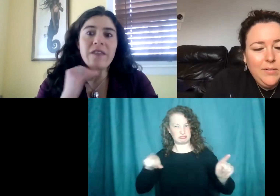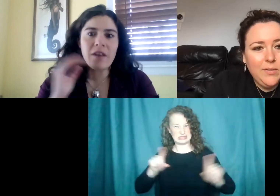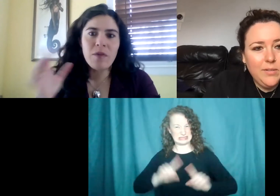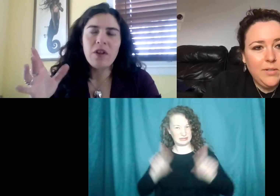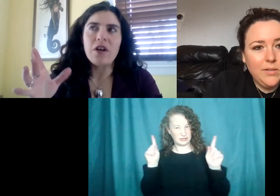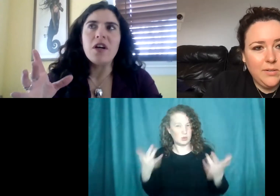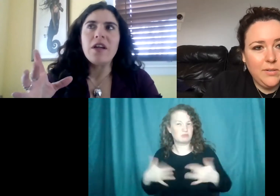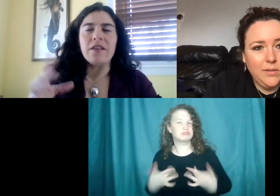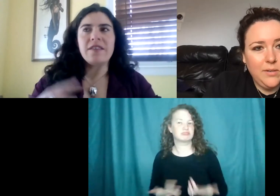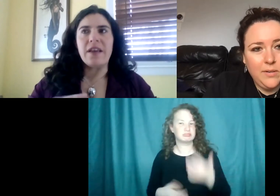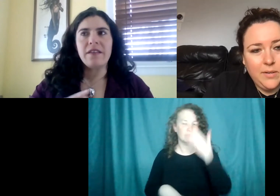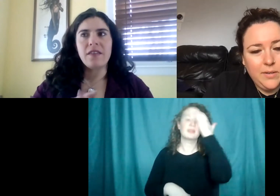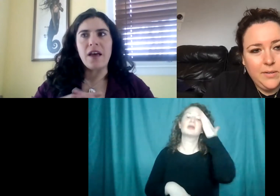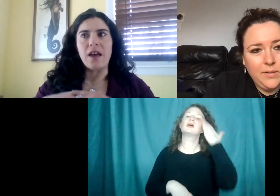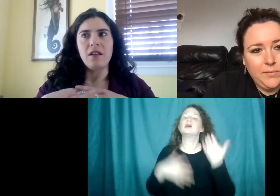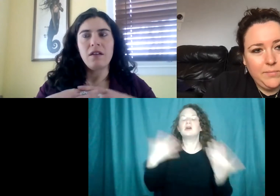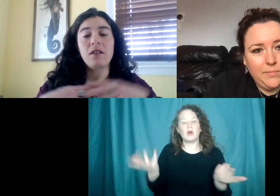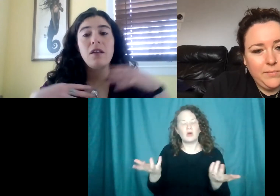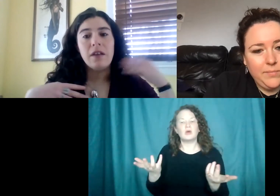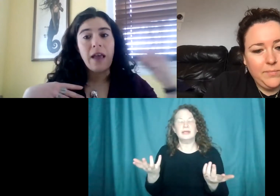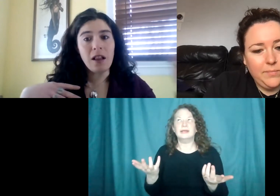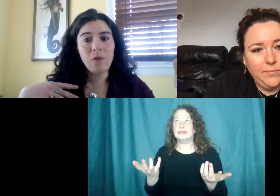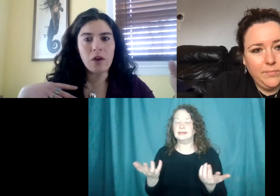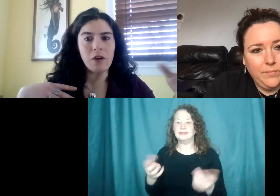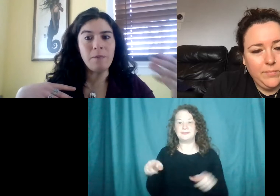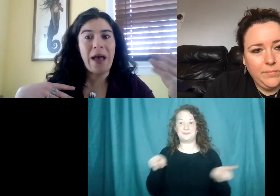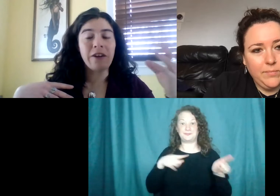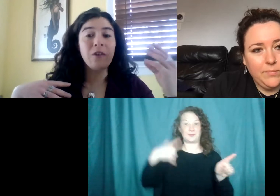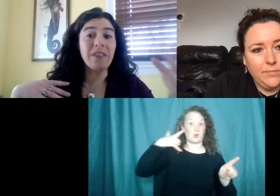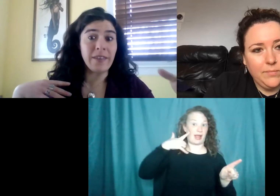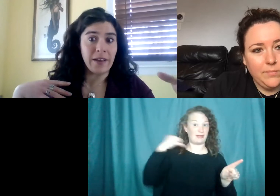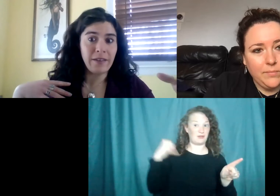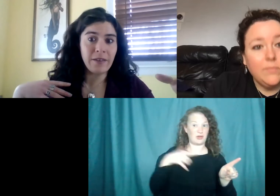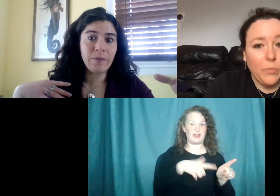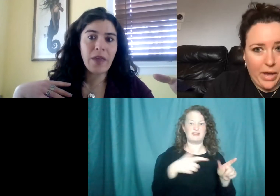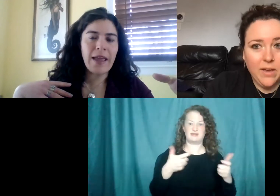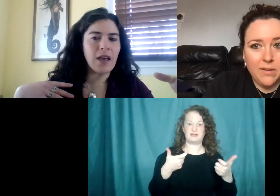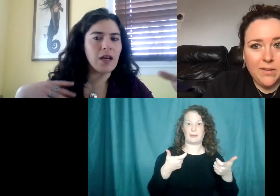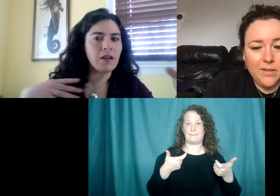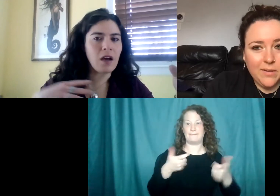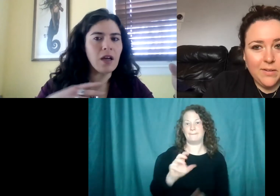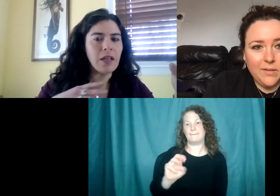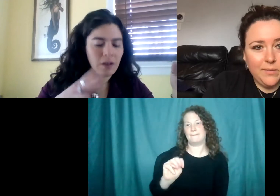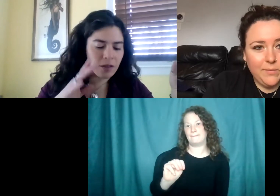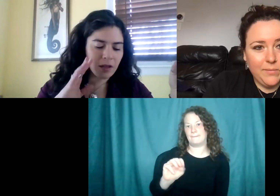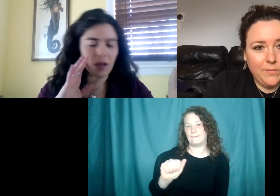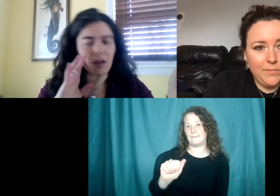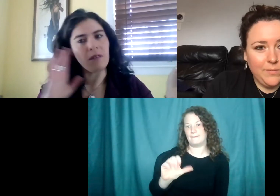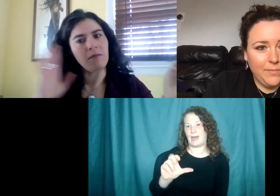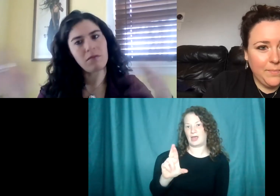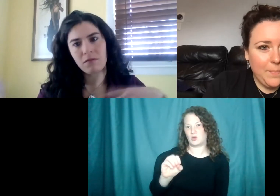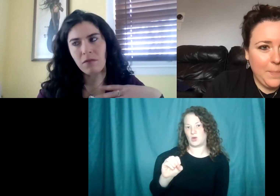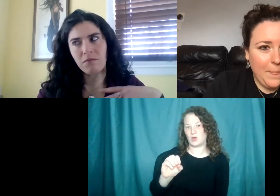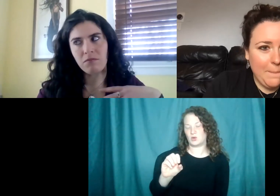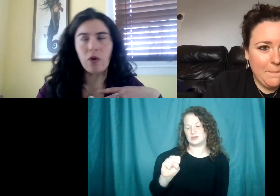they're similar in the sense that in California, you have macrocystis. Okay. And in